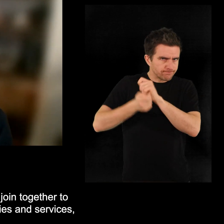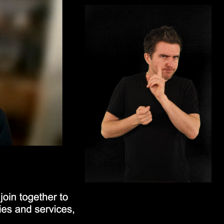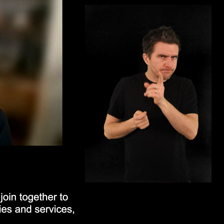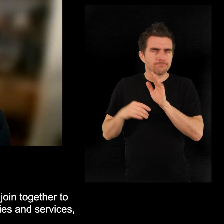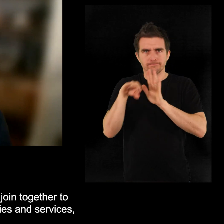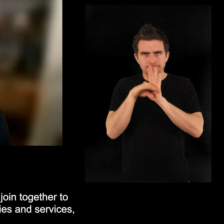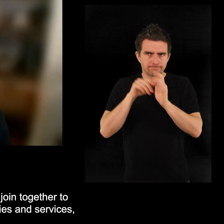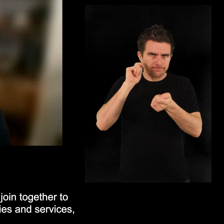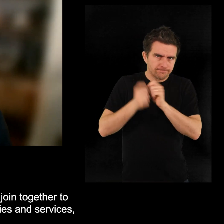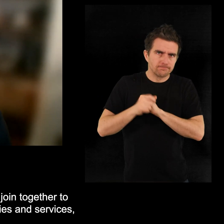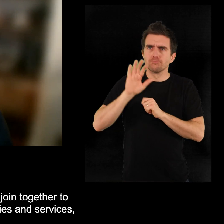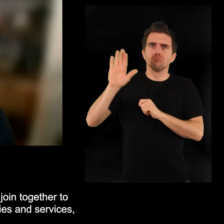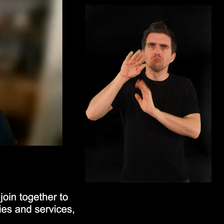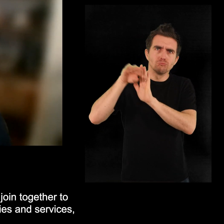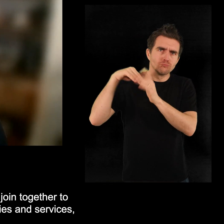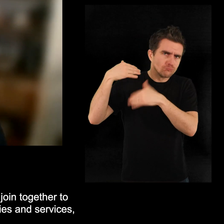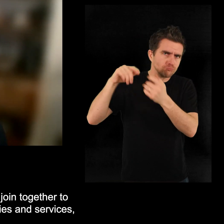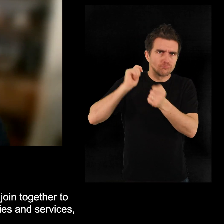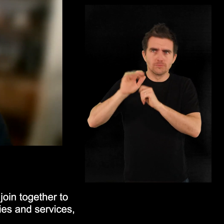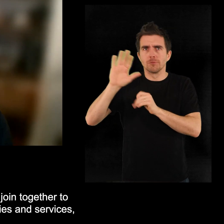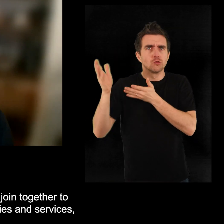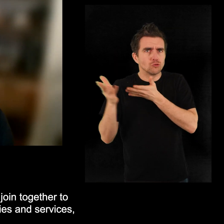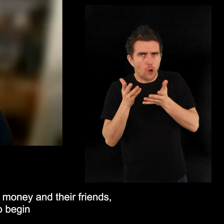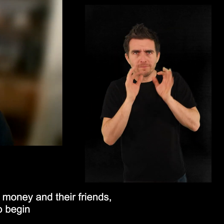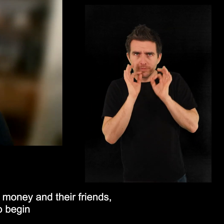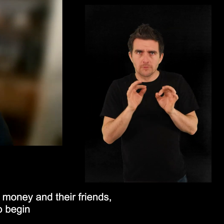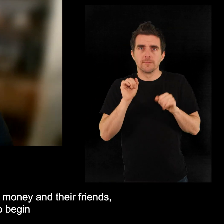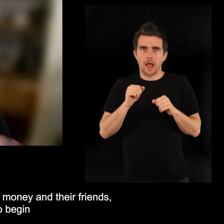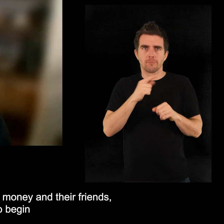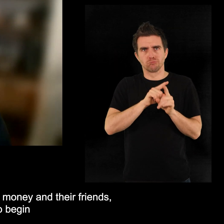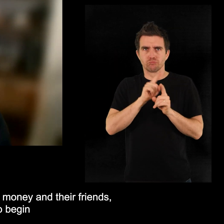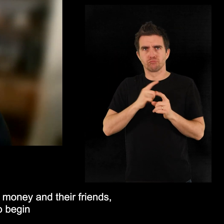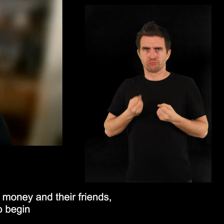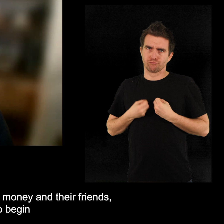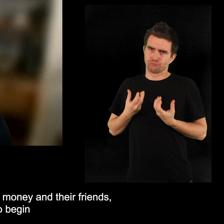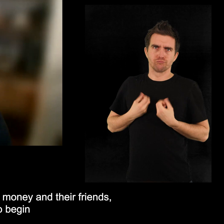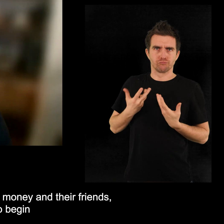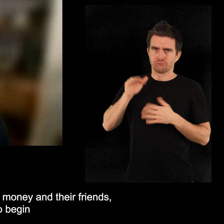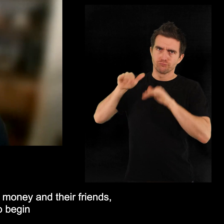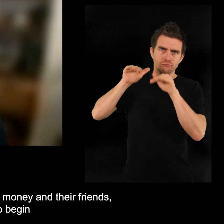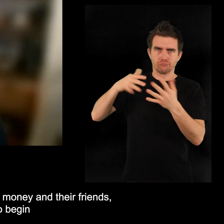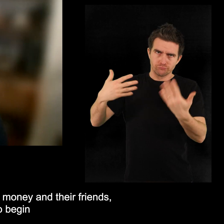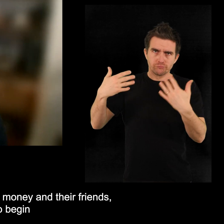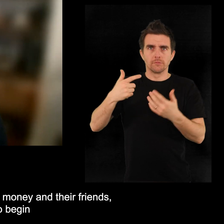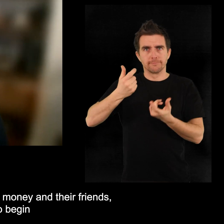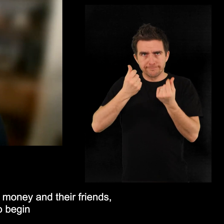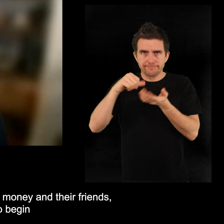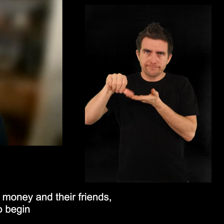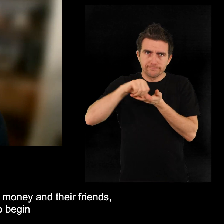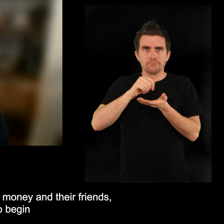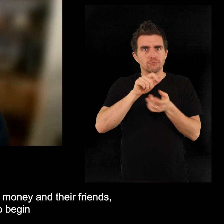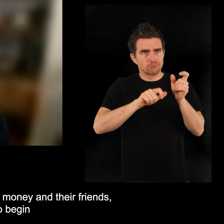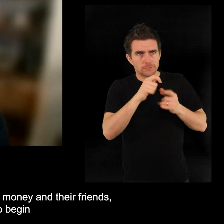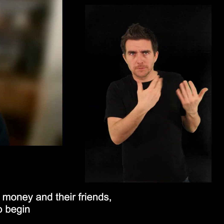change attitudes, laws, policies, and services. And they use their votes and money and their